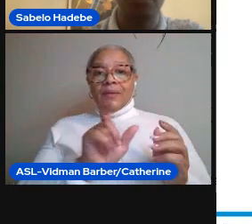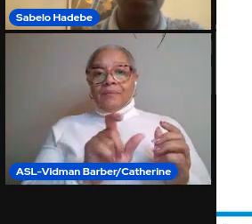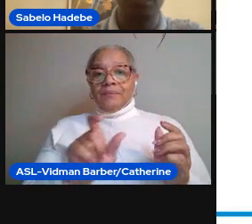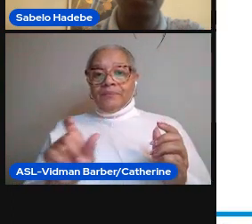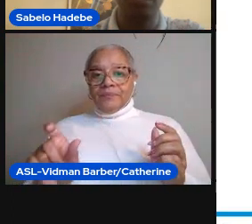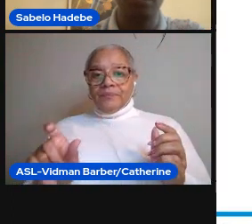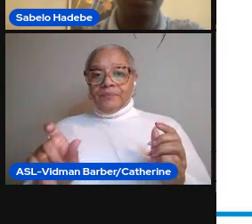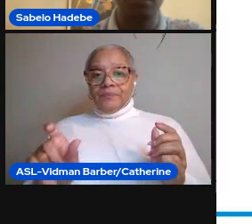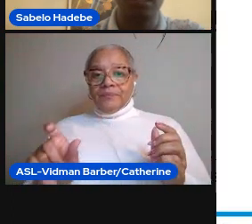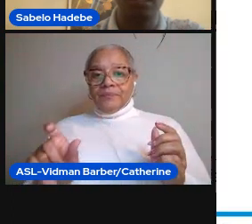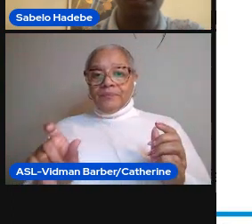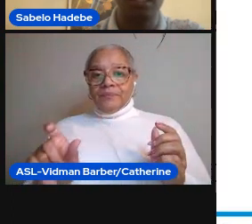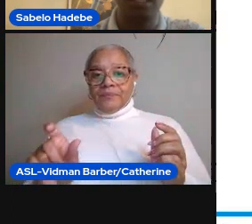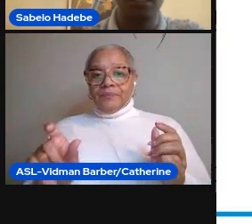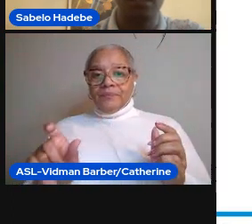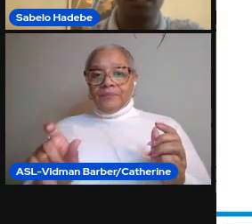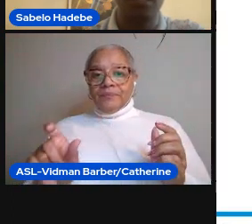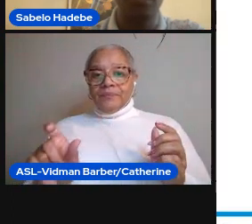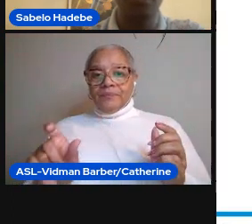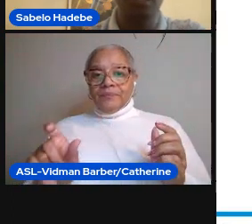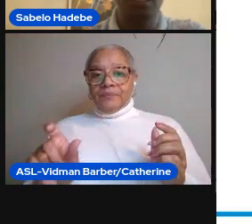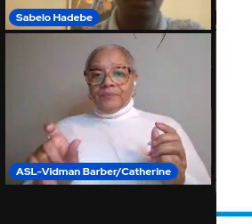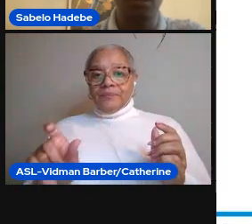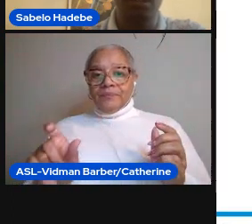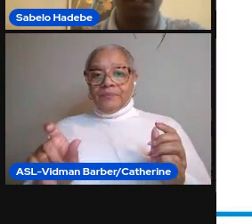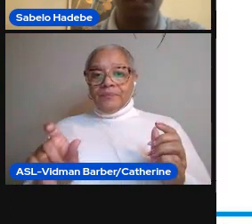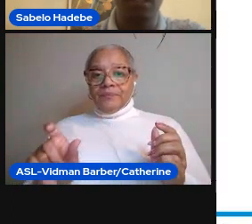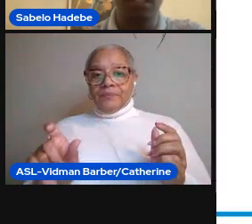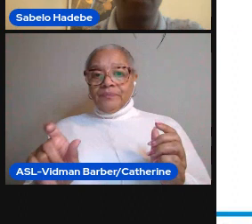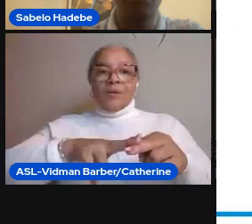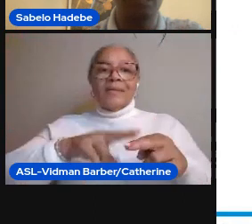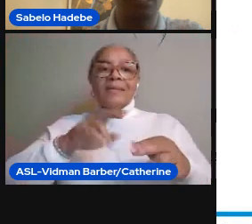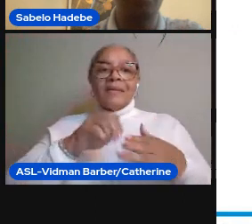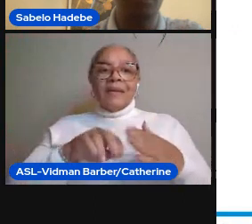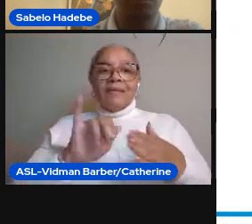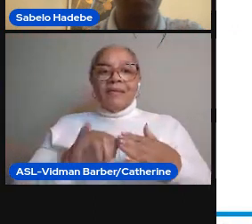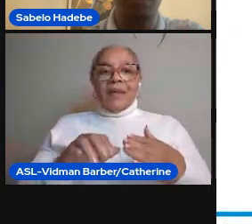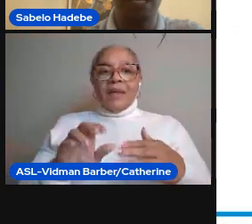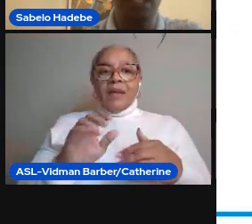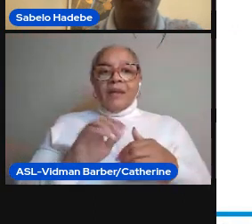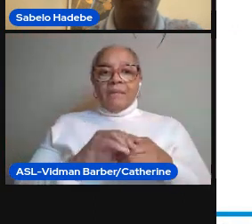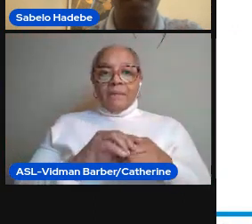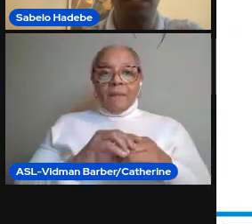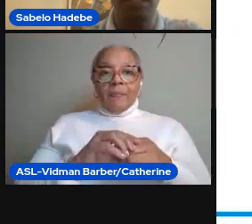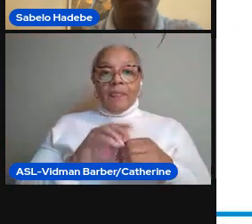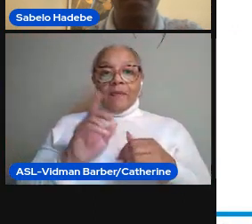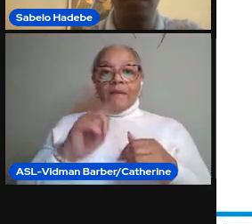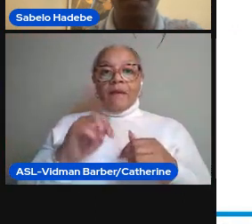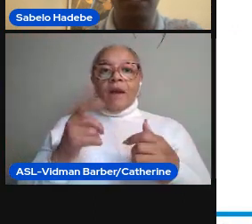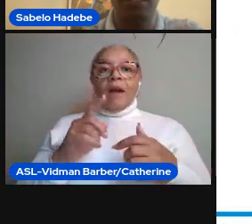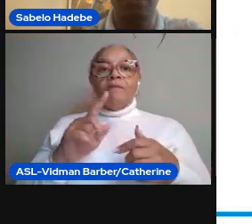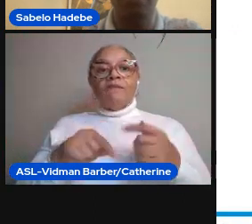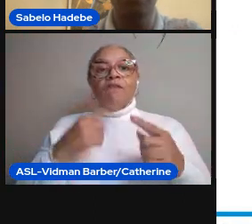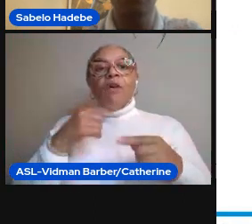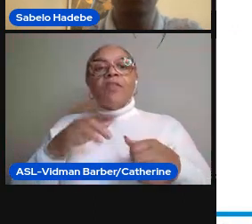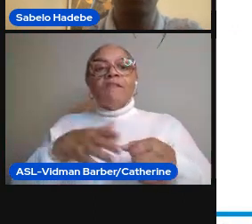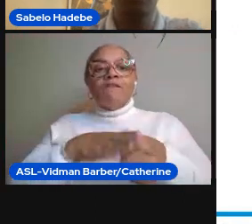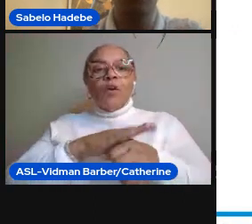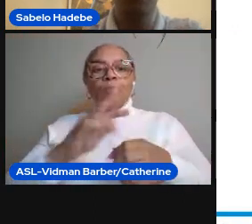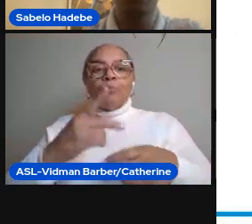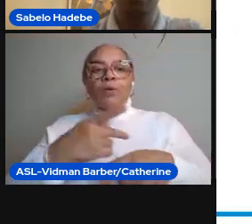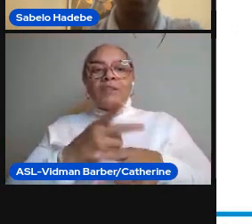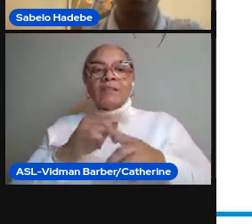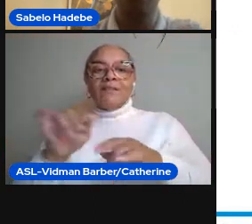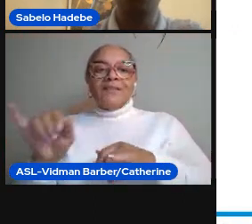enzyme, you get an increase in GATA3, and also in terms of IL-4 production by the same cells.